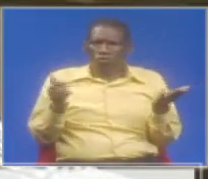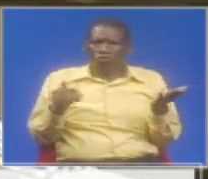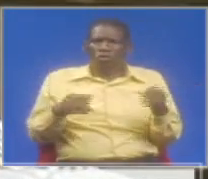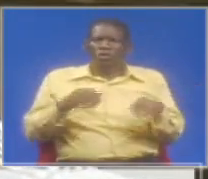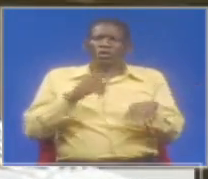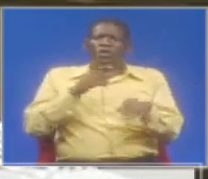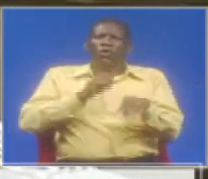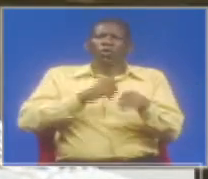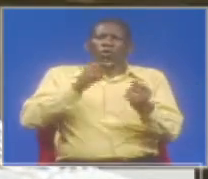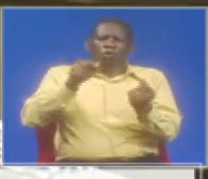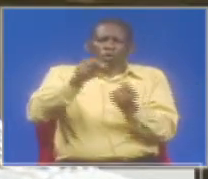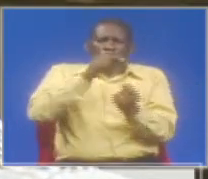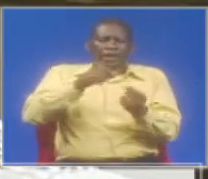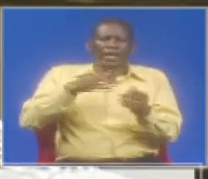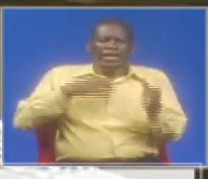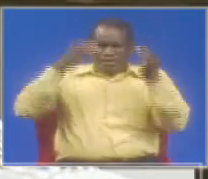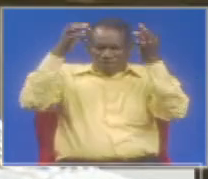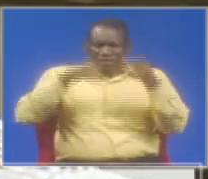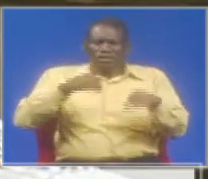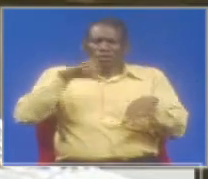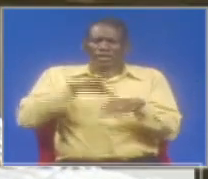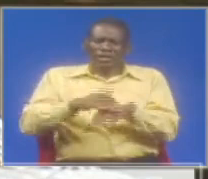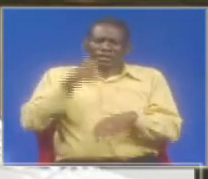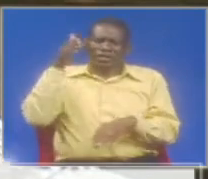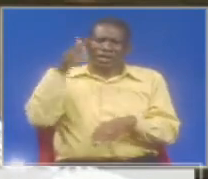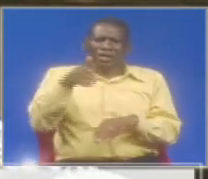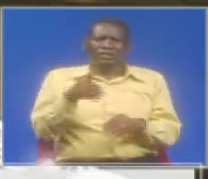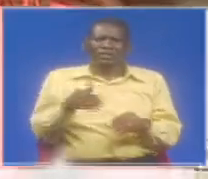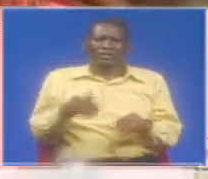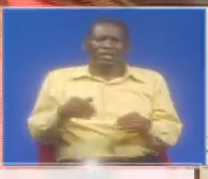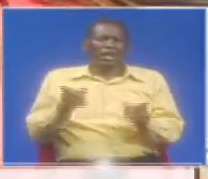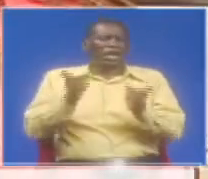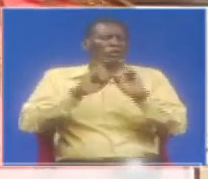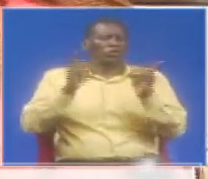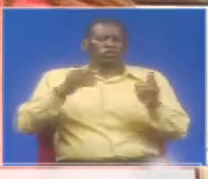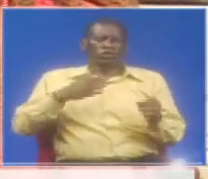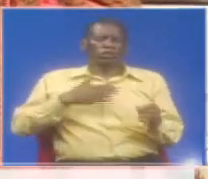decided to pick the axe. I wasn't myself.